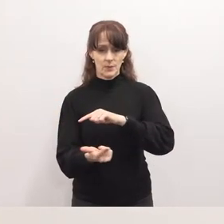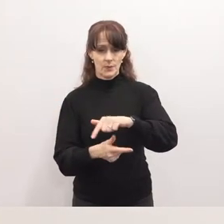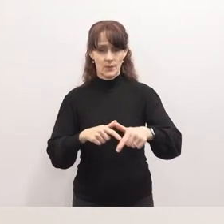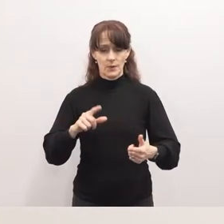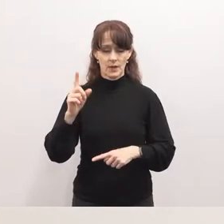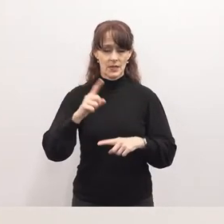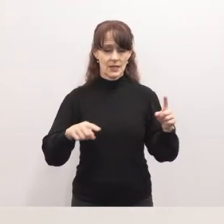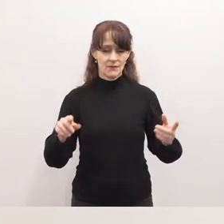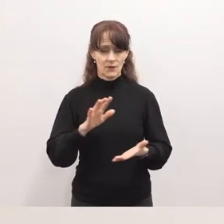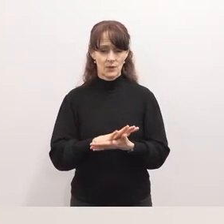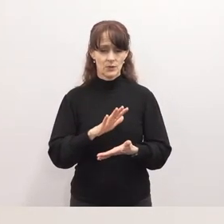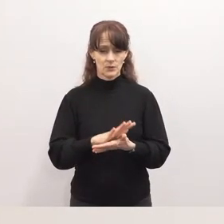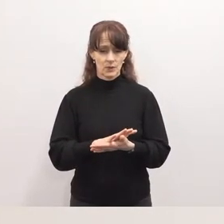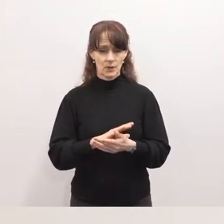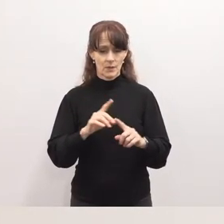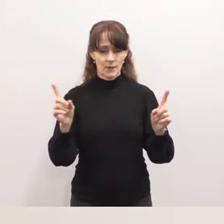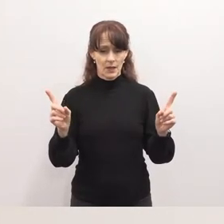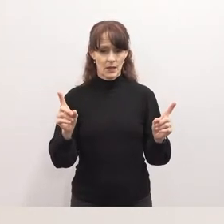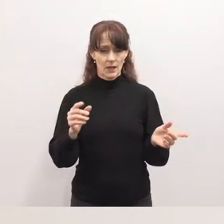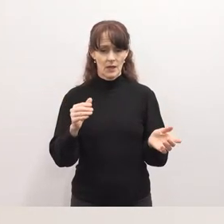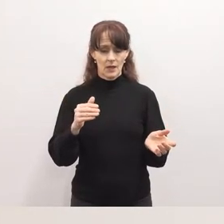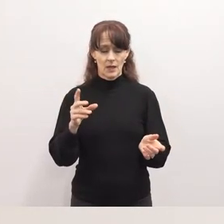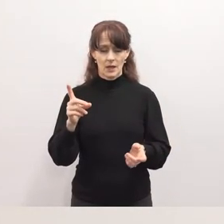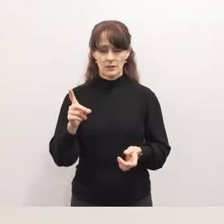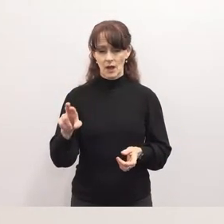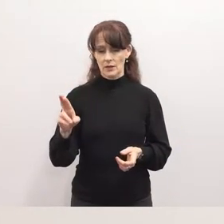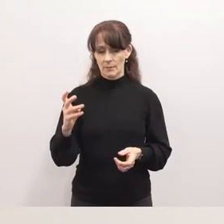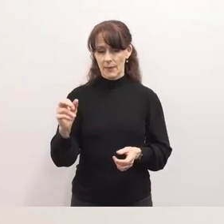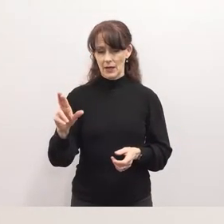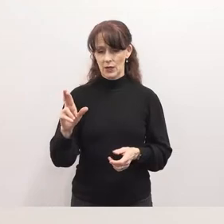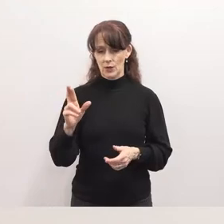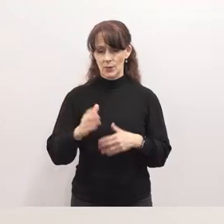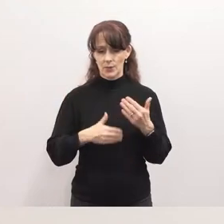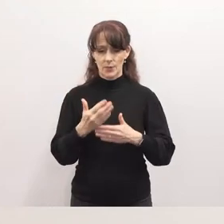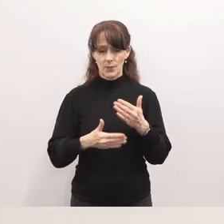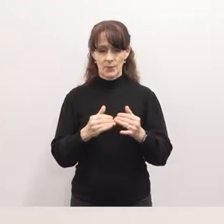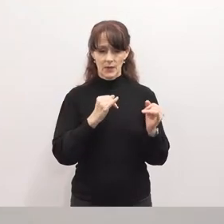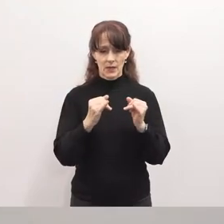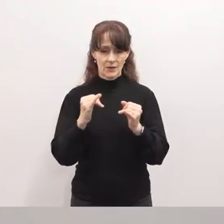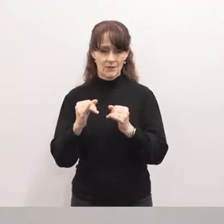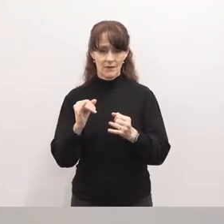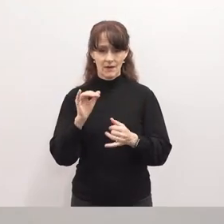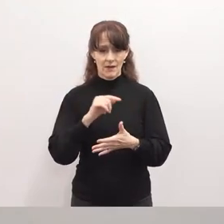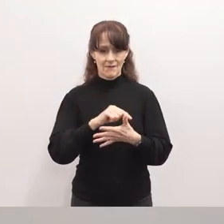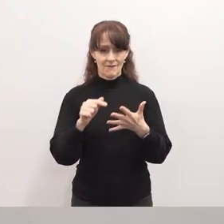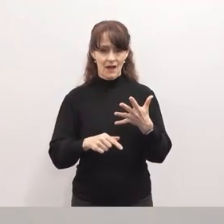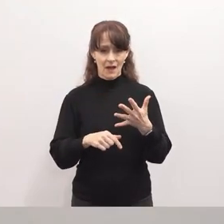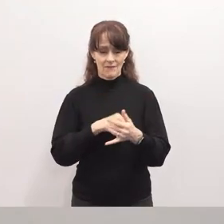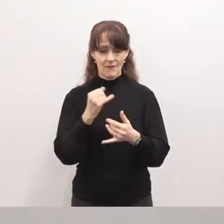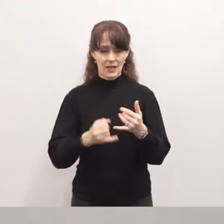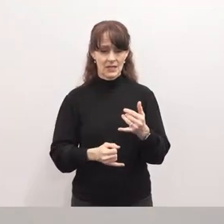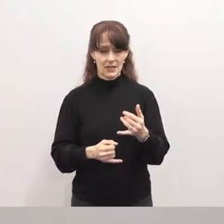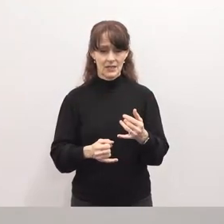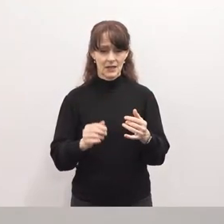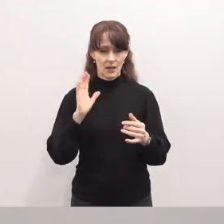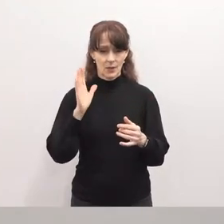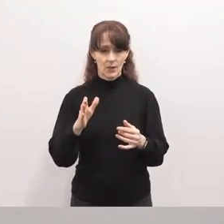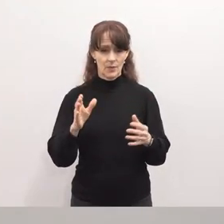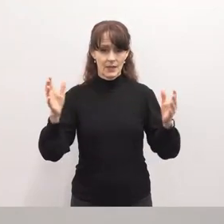different schools, but Dr. Baker and I went through a process of interviewing five finalists, and so we're going